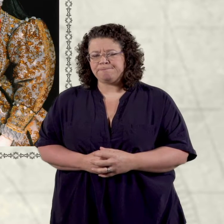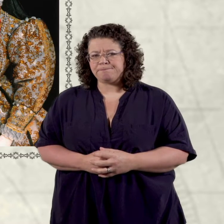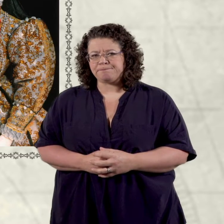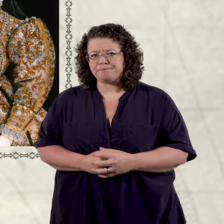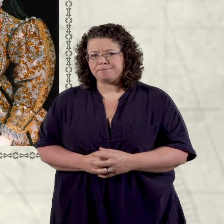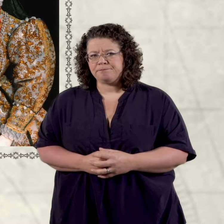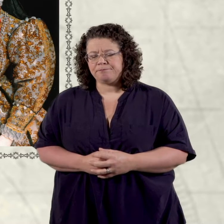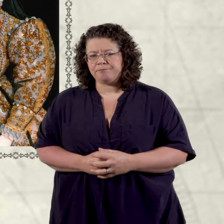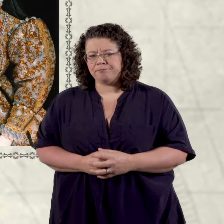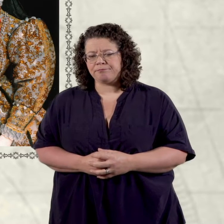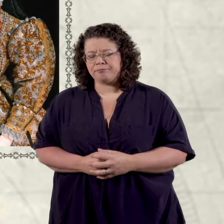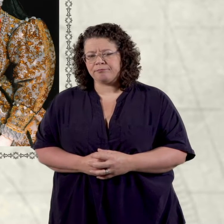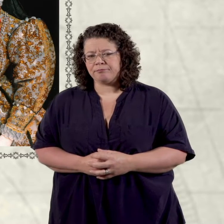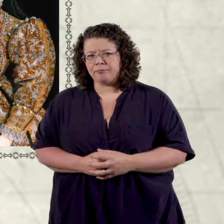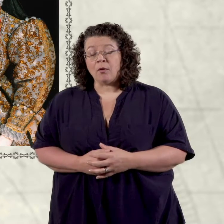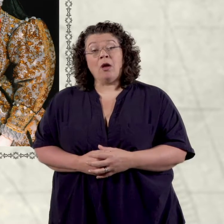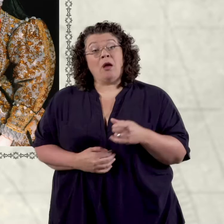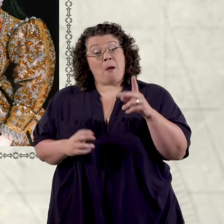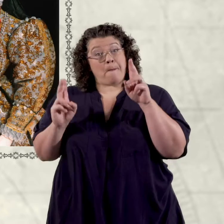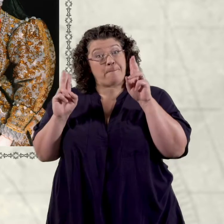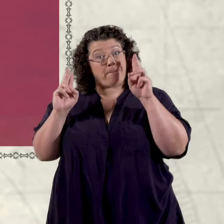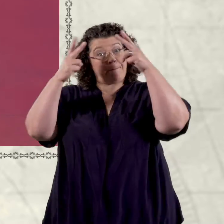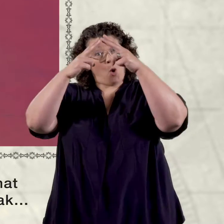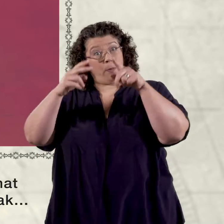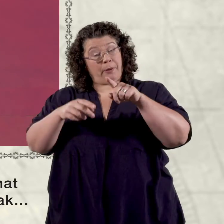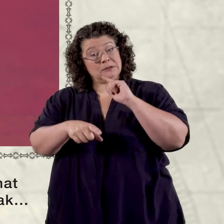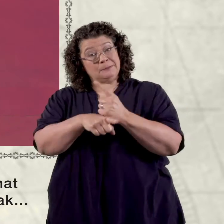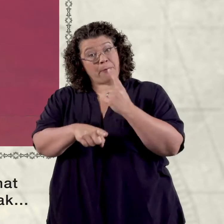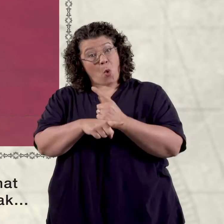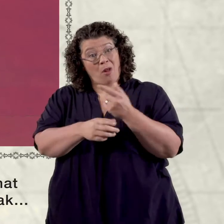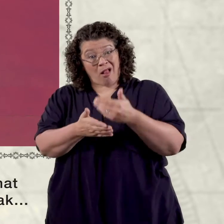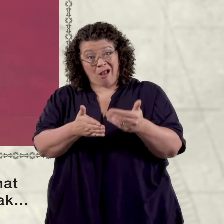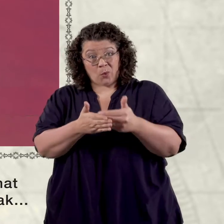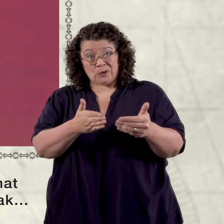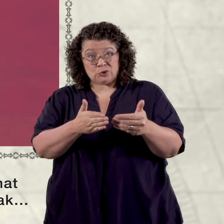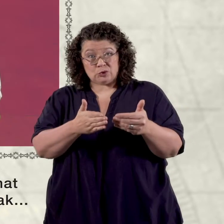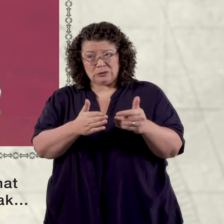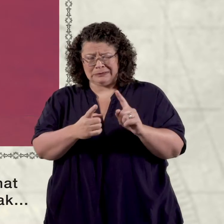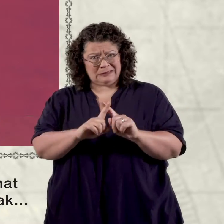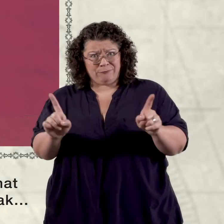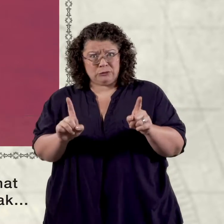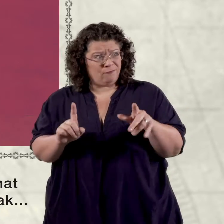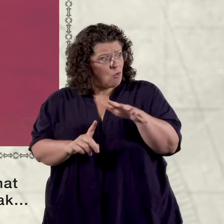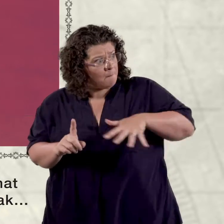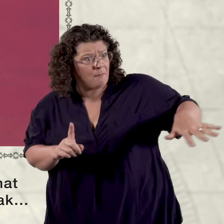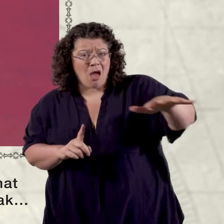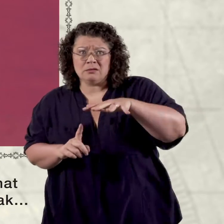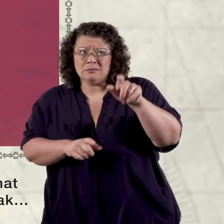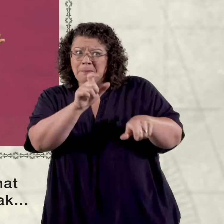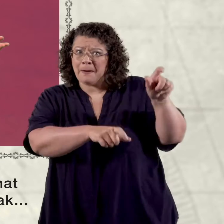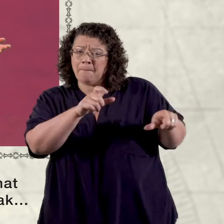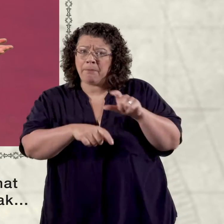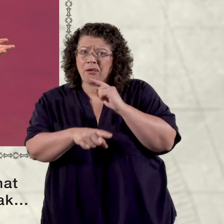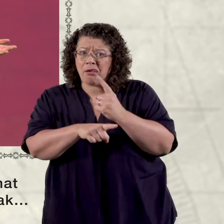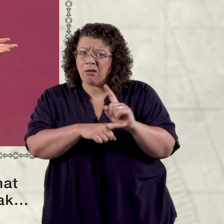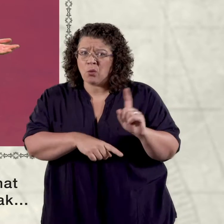thing that complicated things a little. You see, the Pope spoke a language that you, the